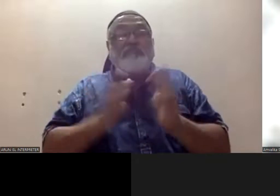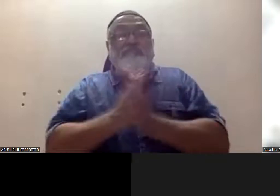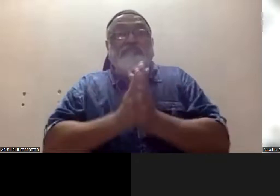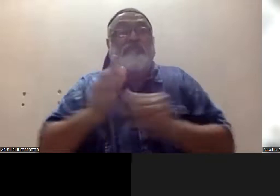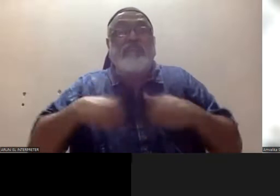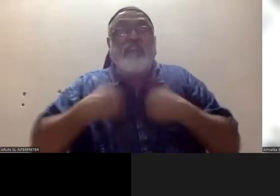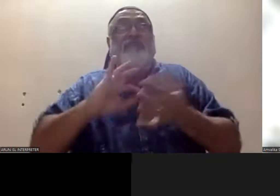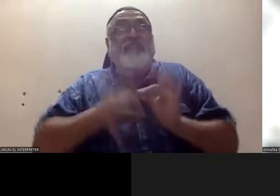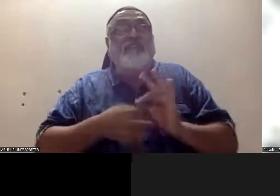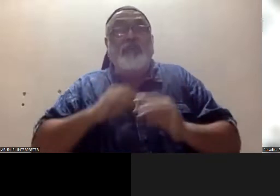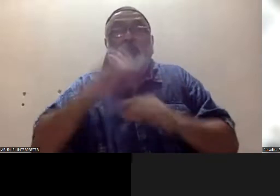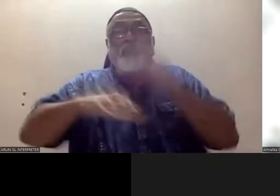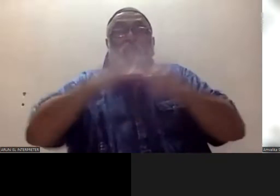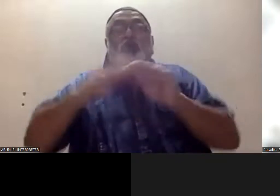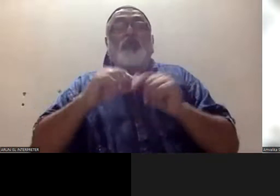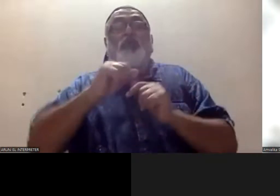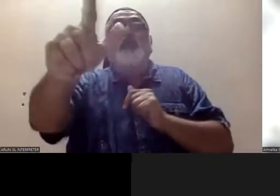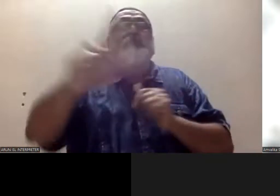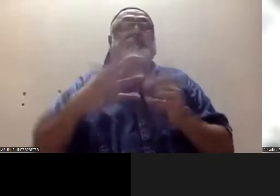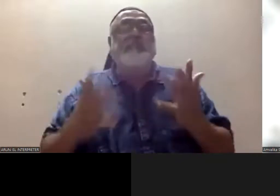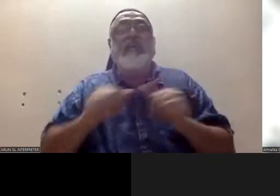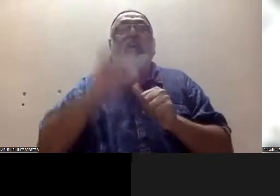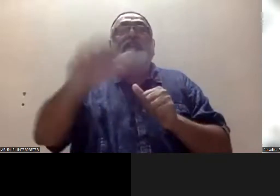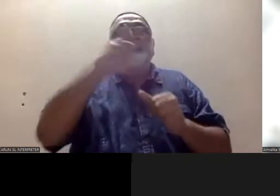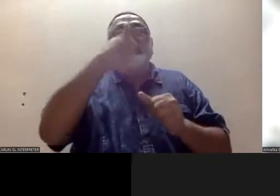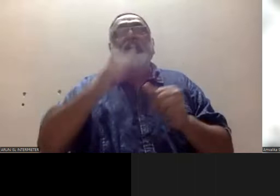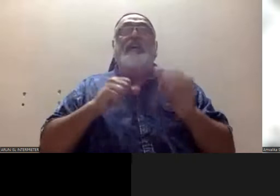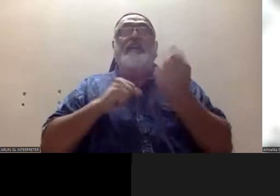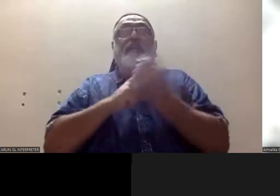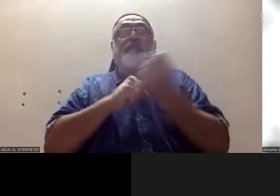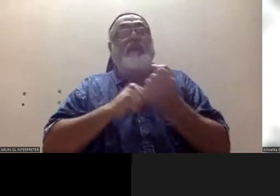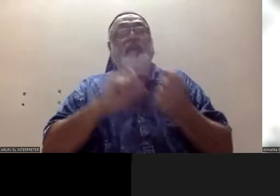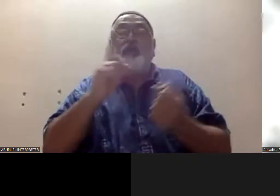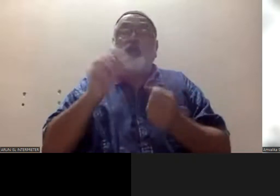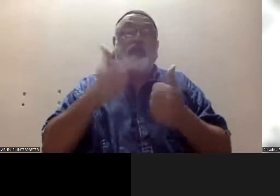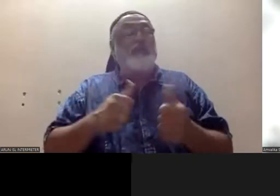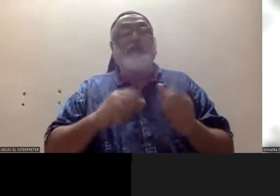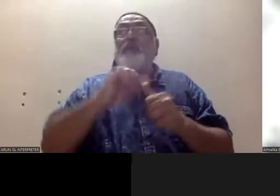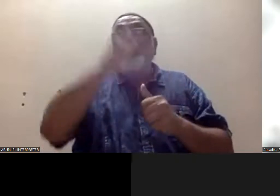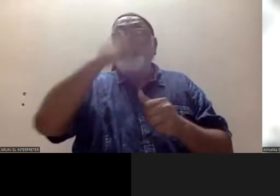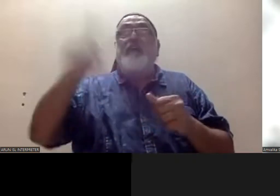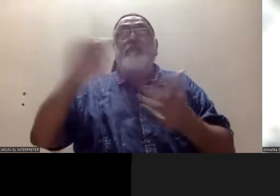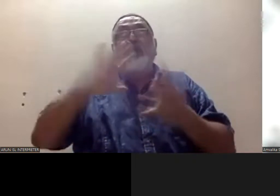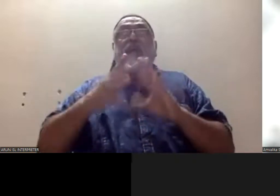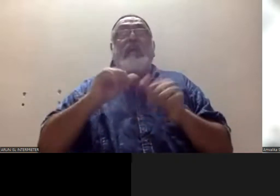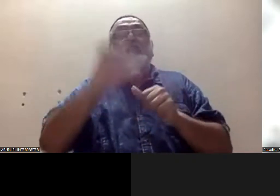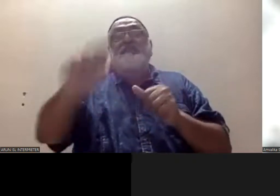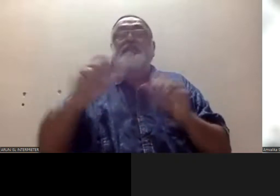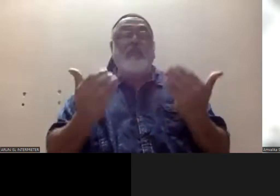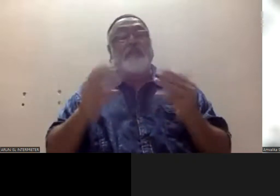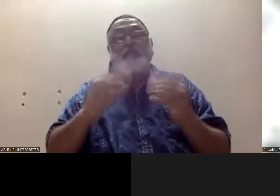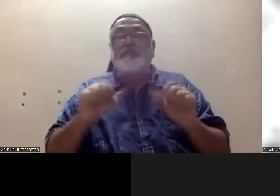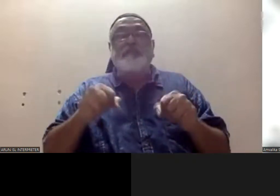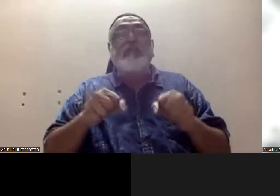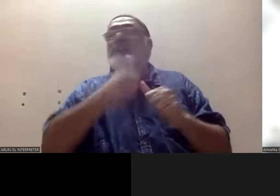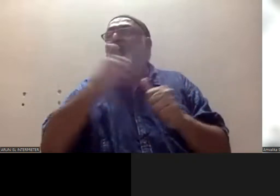India. I mean, so Accessible India campaign is one of them that makes our country accessible. So, what are the more